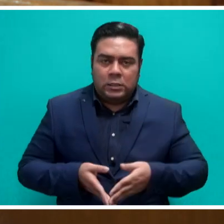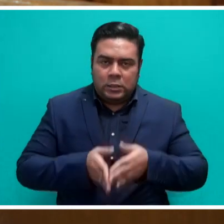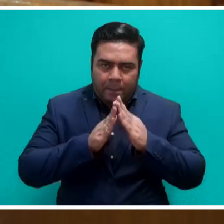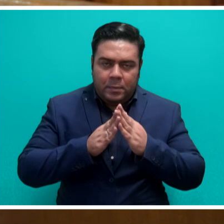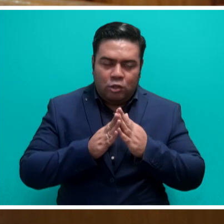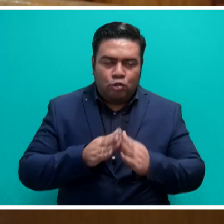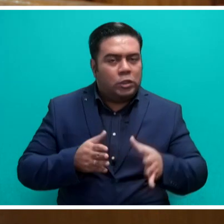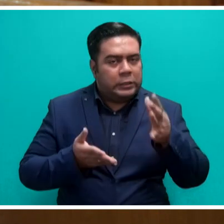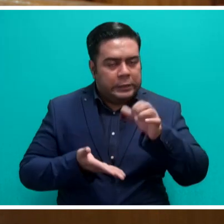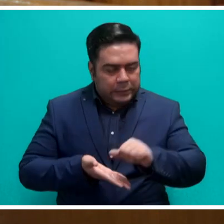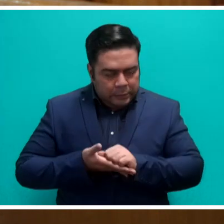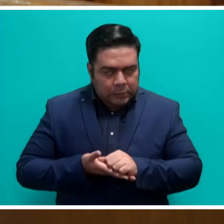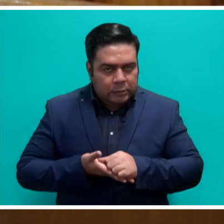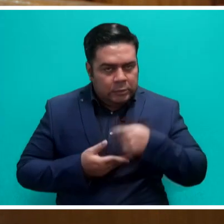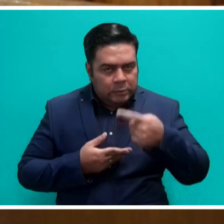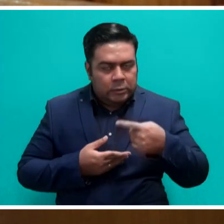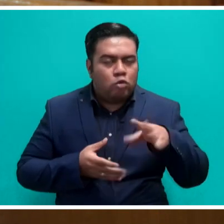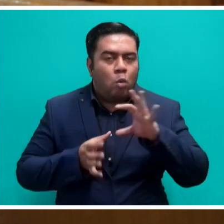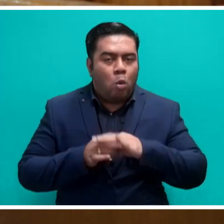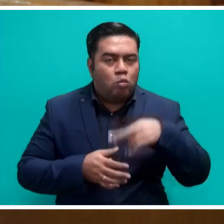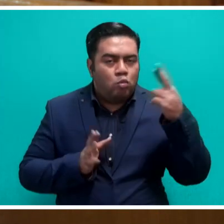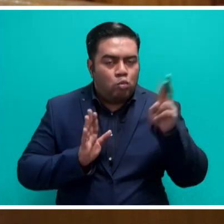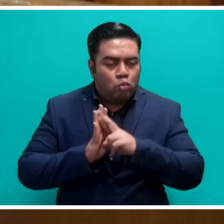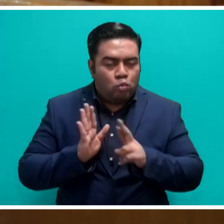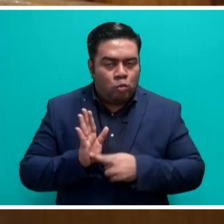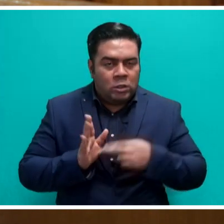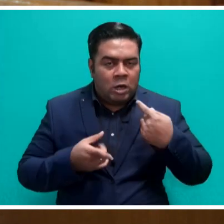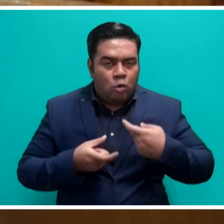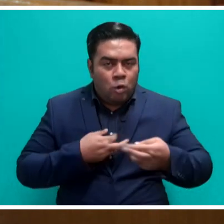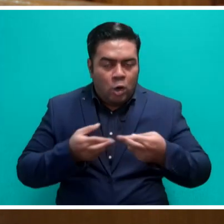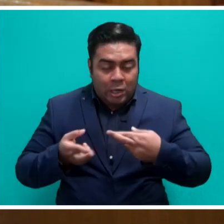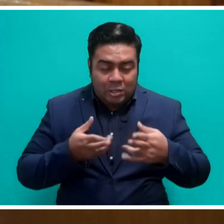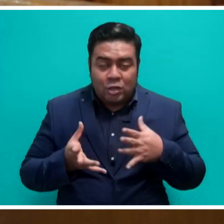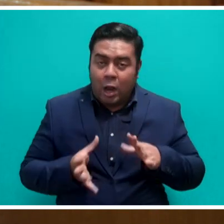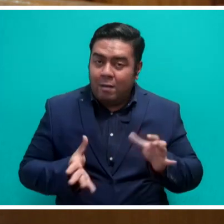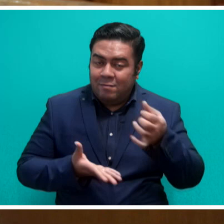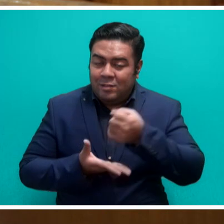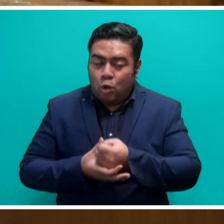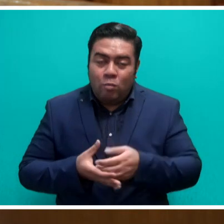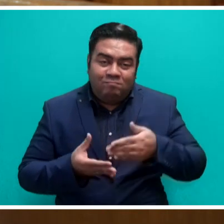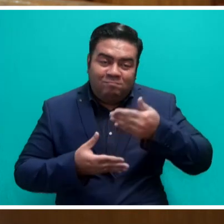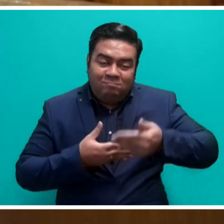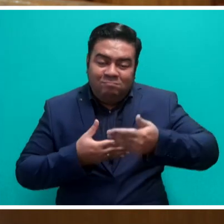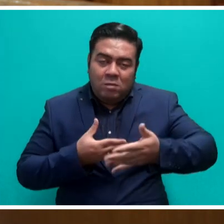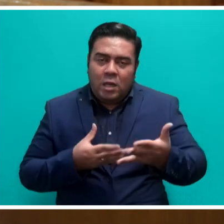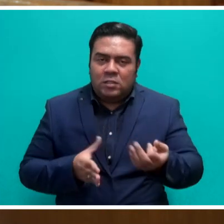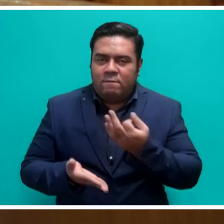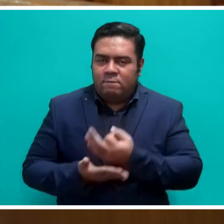and maintains its own rules and regulations governing its internal procedures and